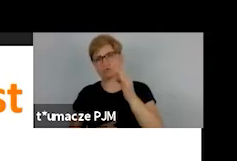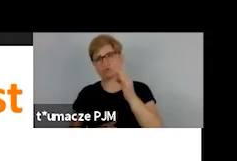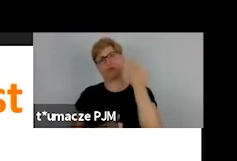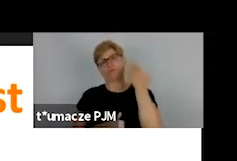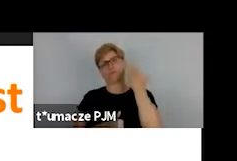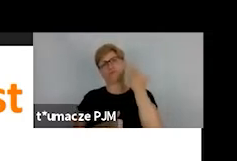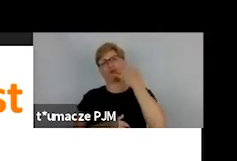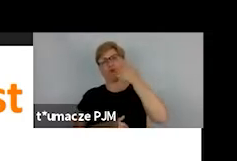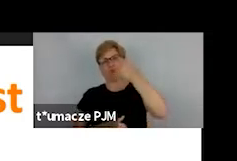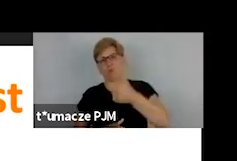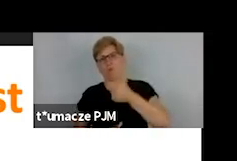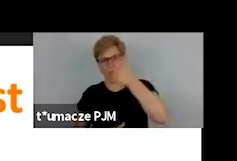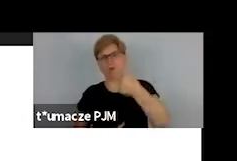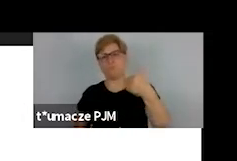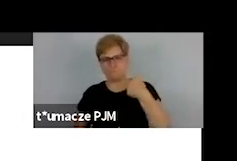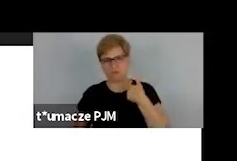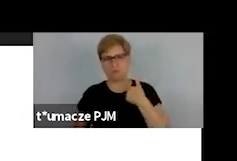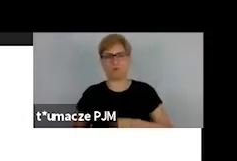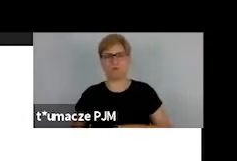members. Here, next slide, please.